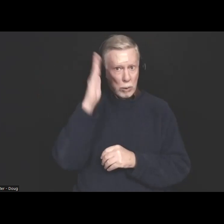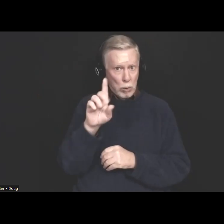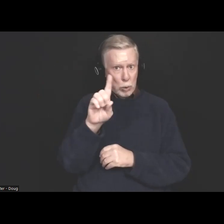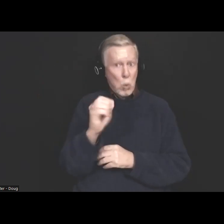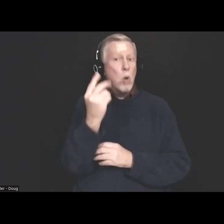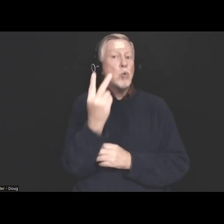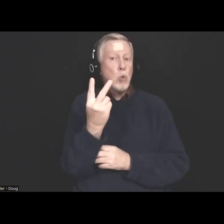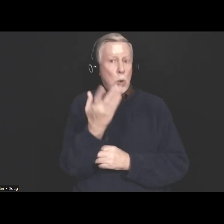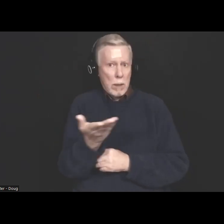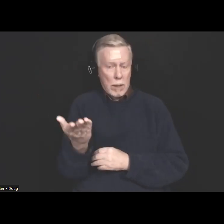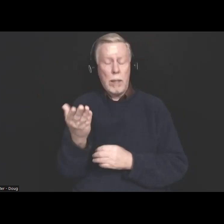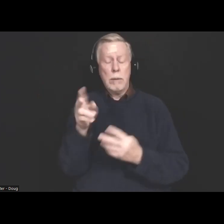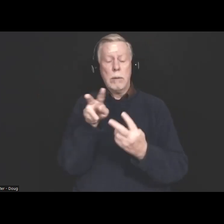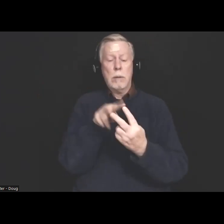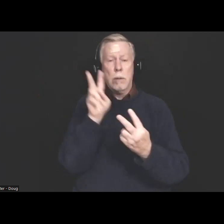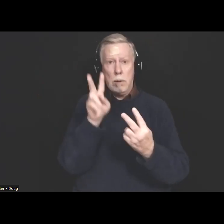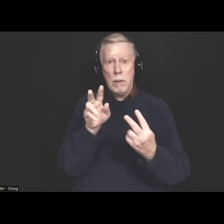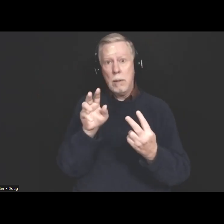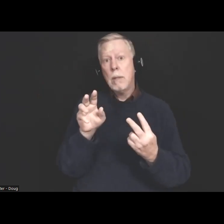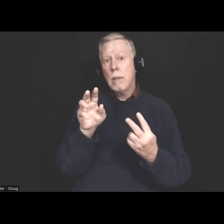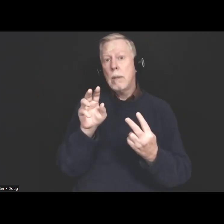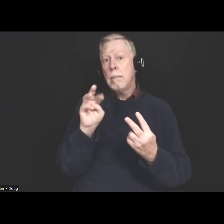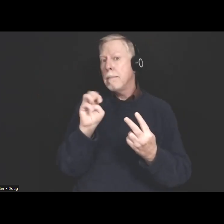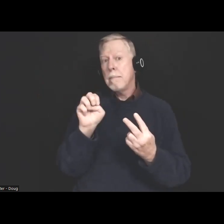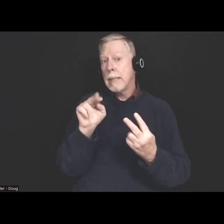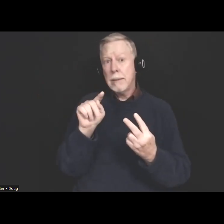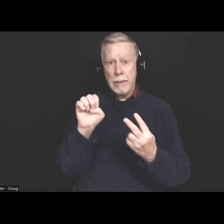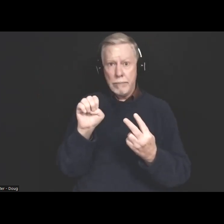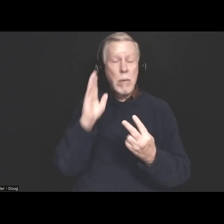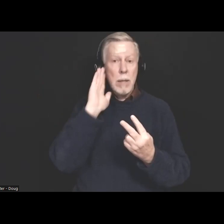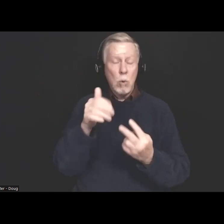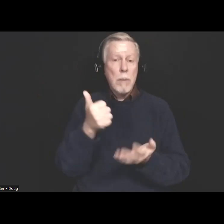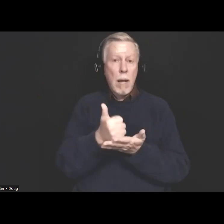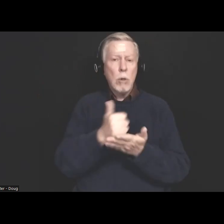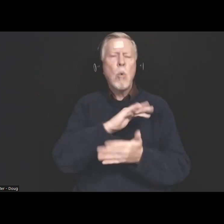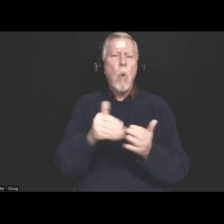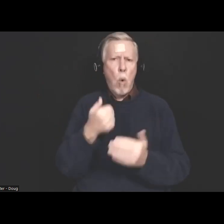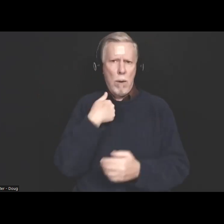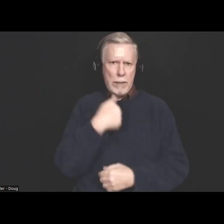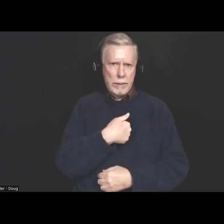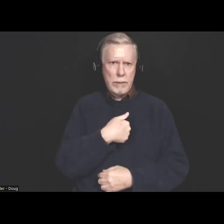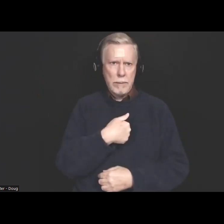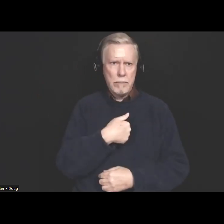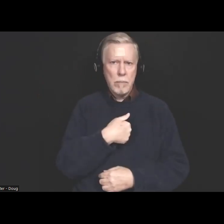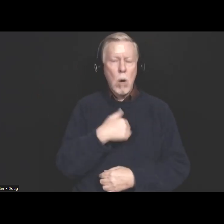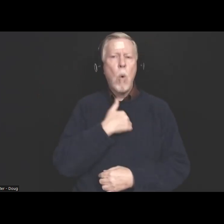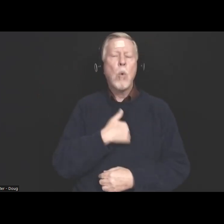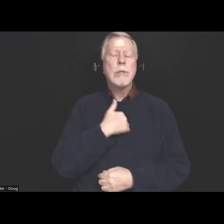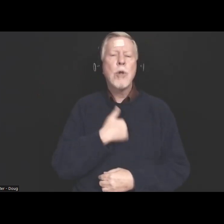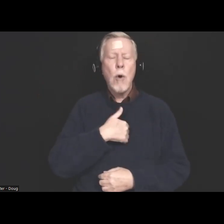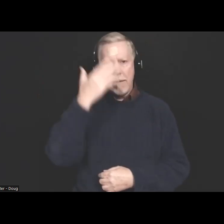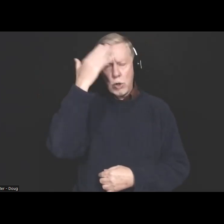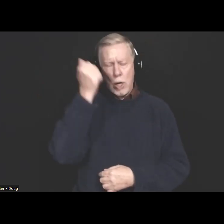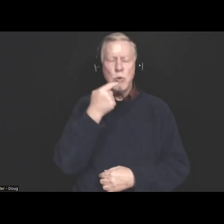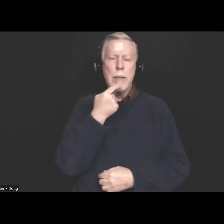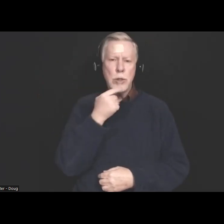will be helpful to all of us. And you see them just by way, sorry, I didn't mention it. You should have